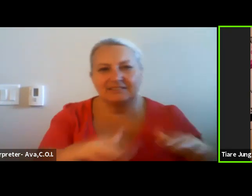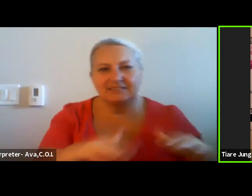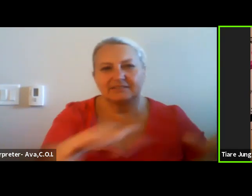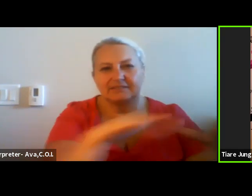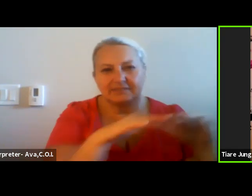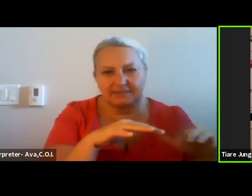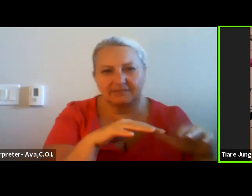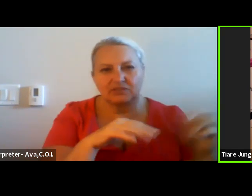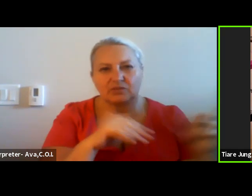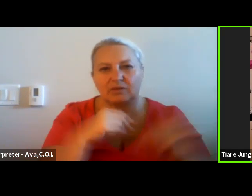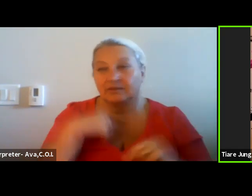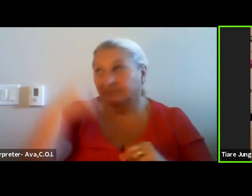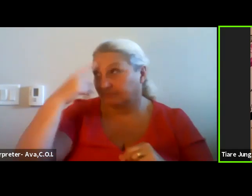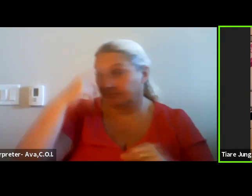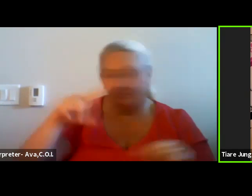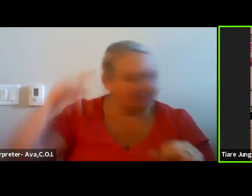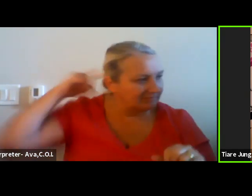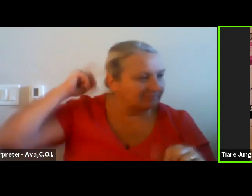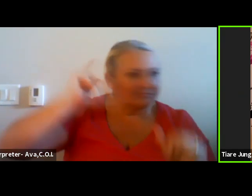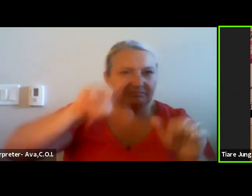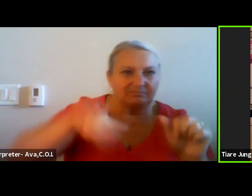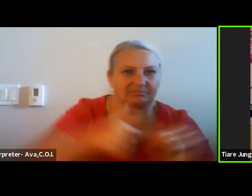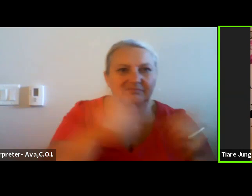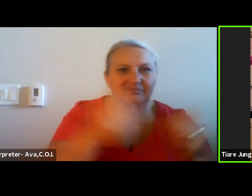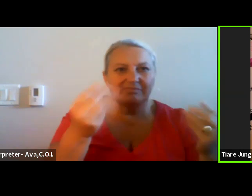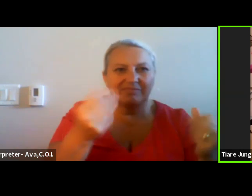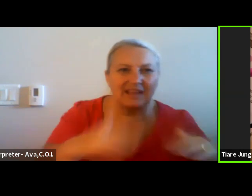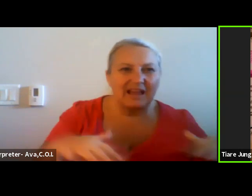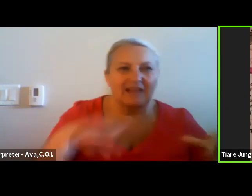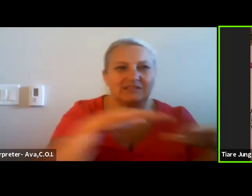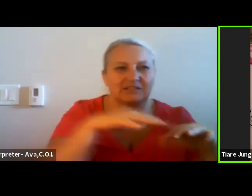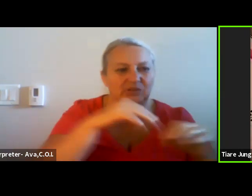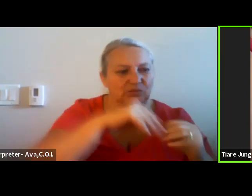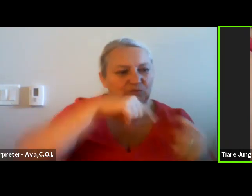of the land in a bold green and teal swirl.